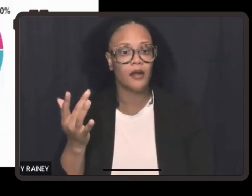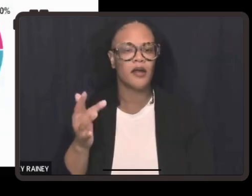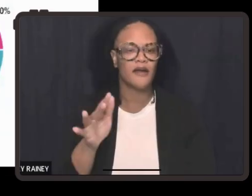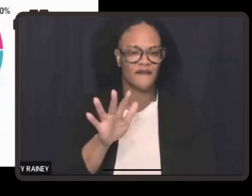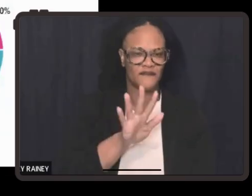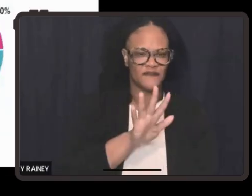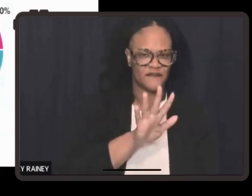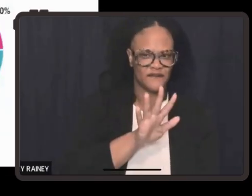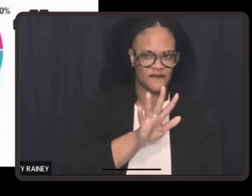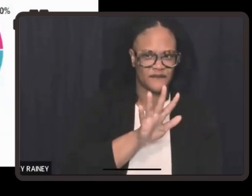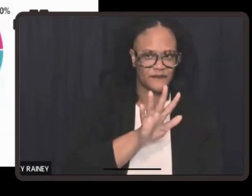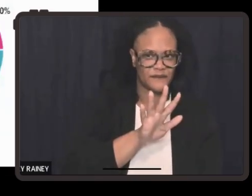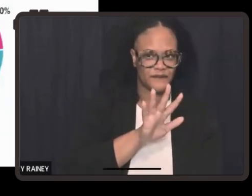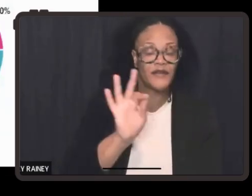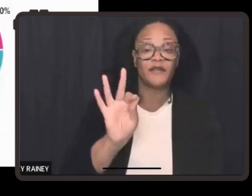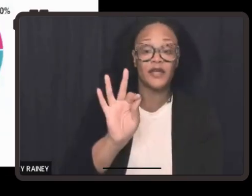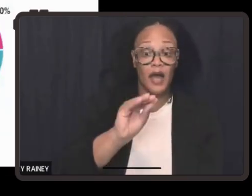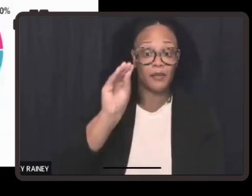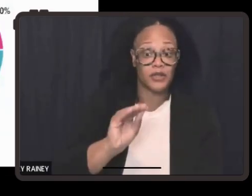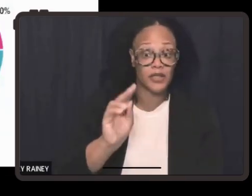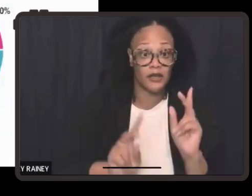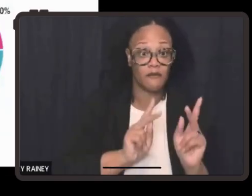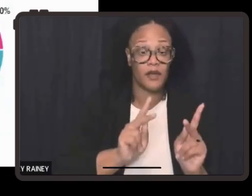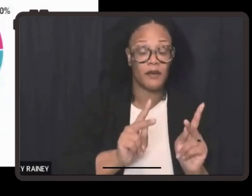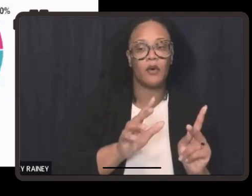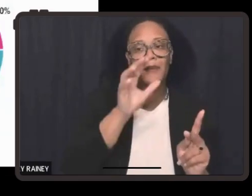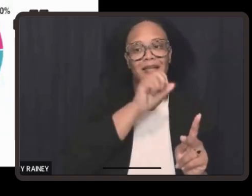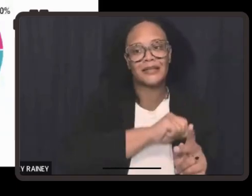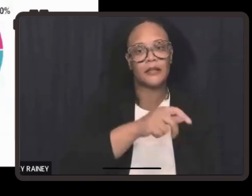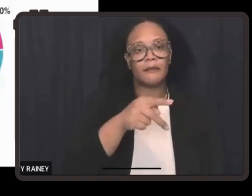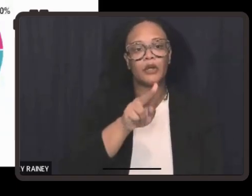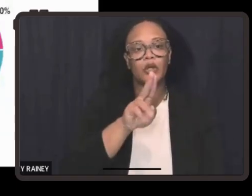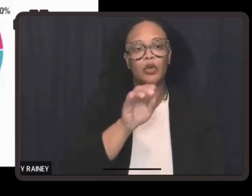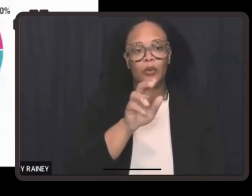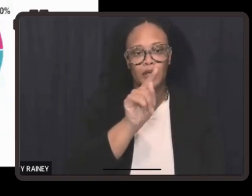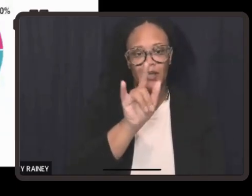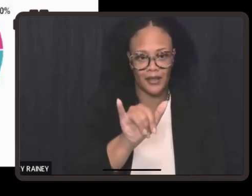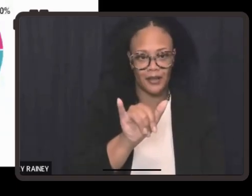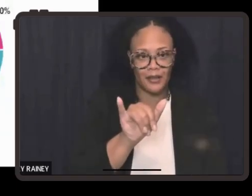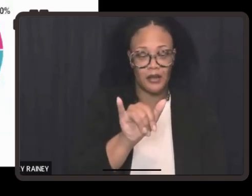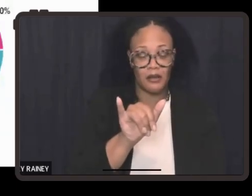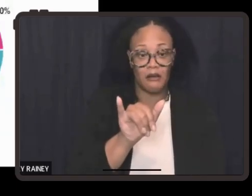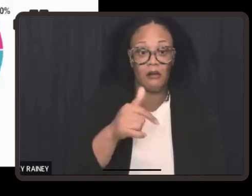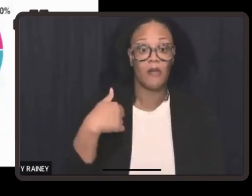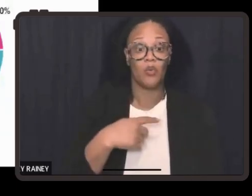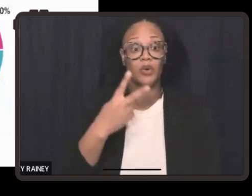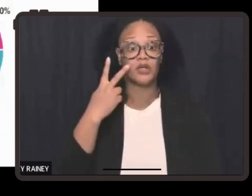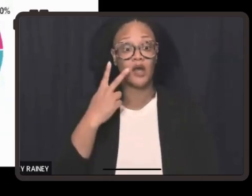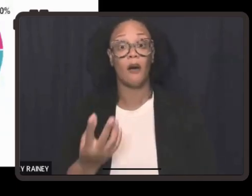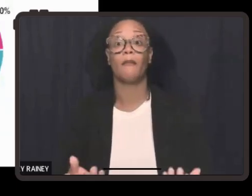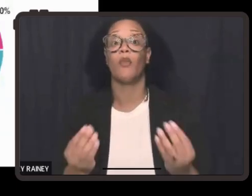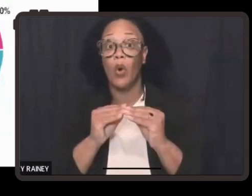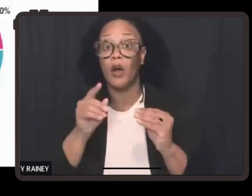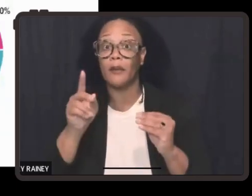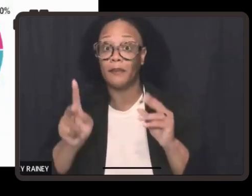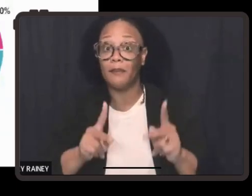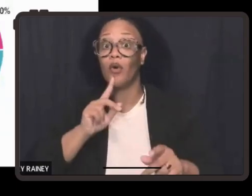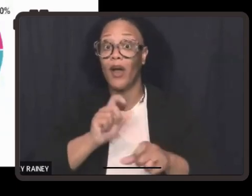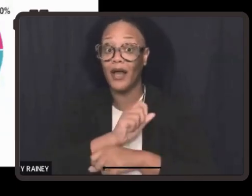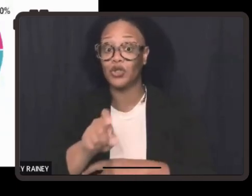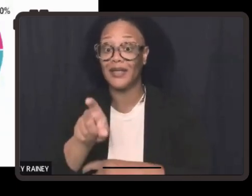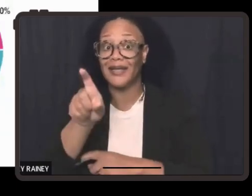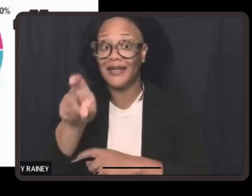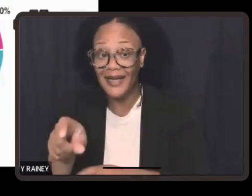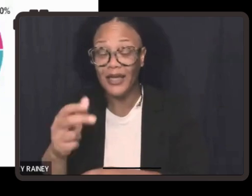here too, we saw that more charge would have needed sex hormones, but did not receive them for various